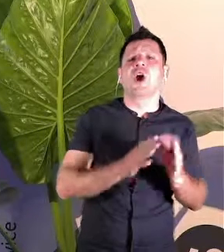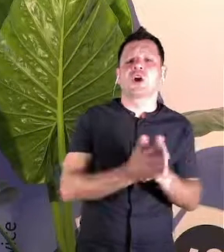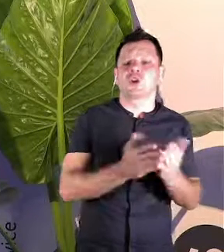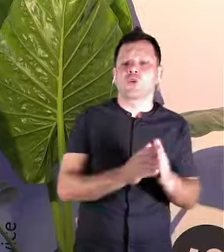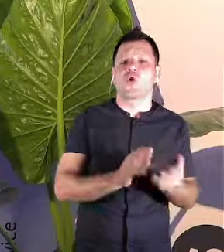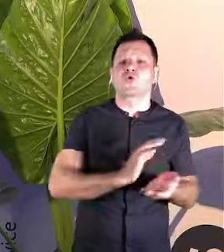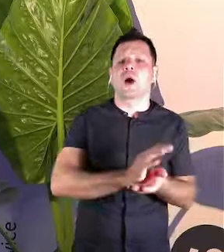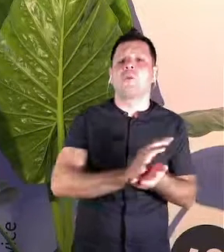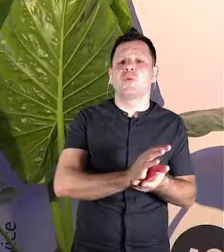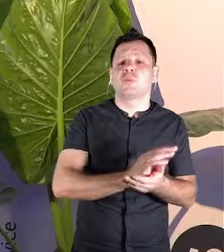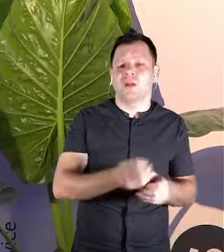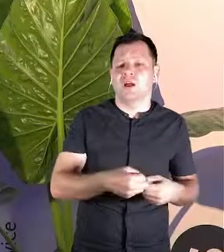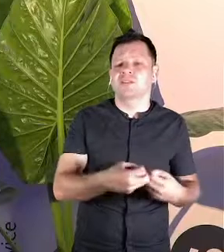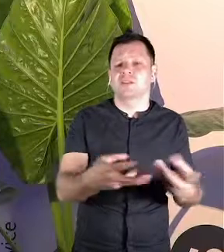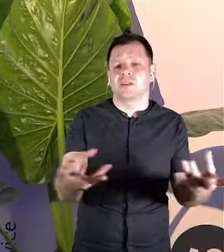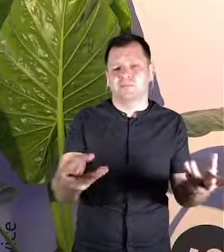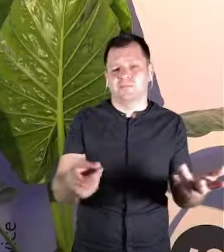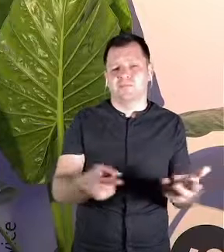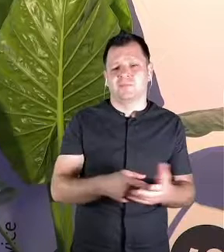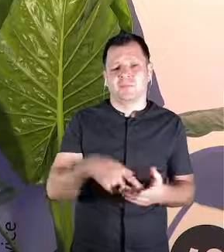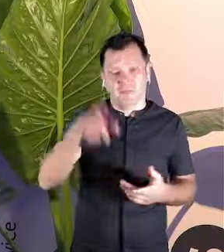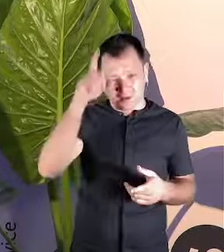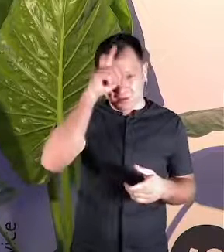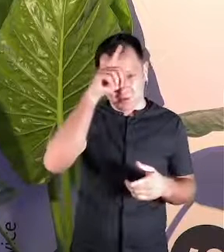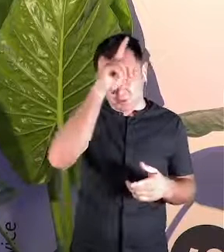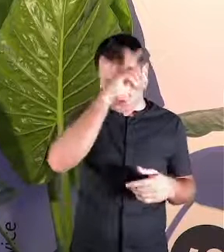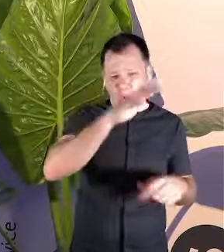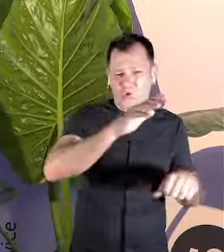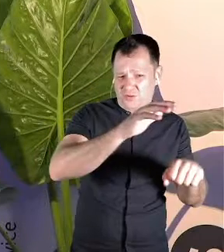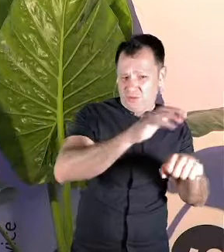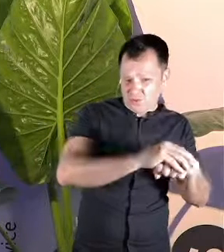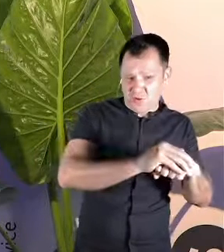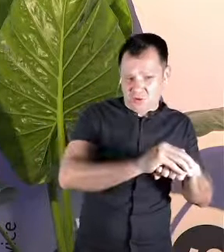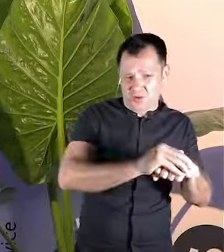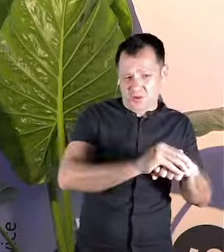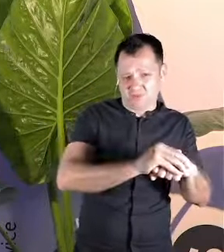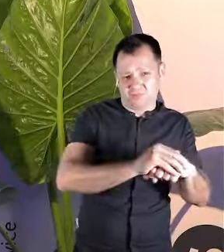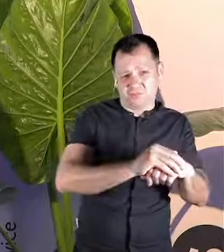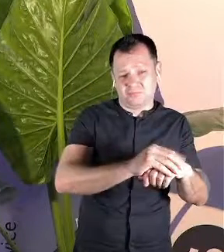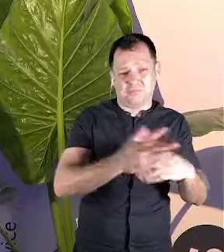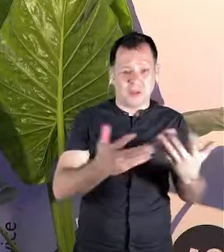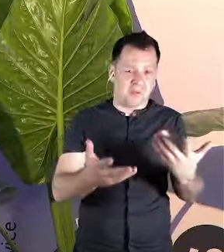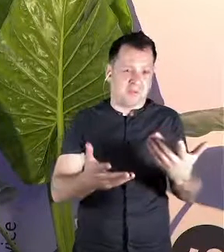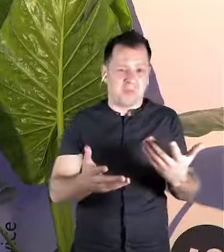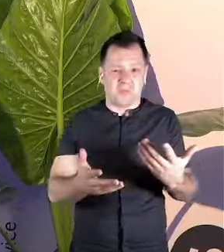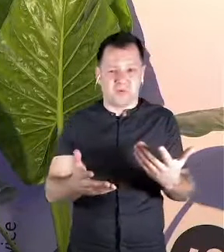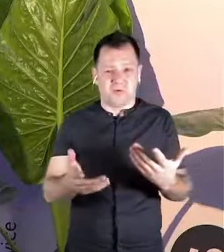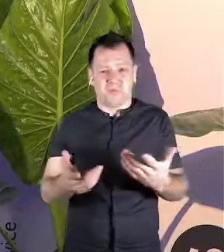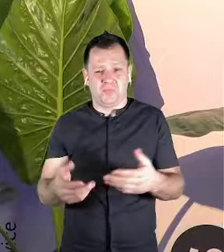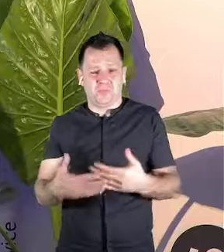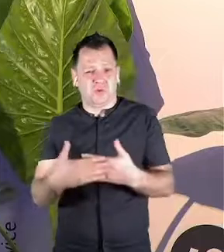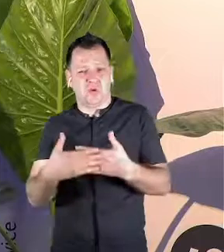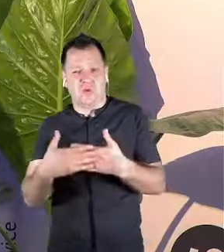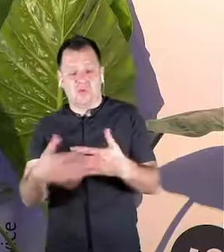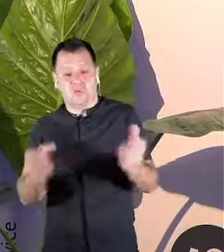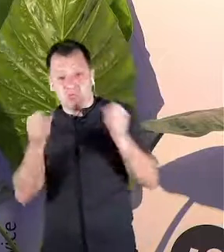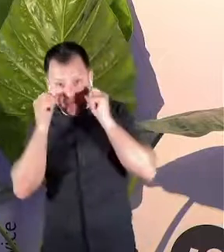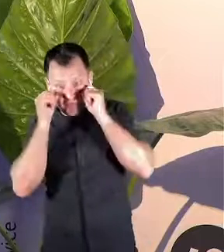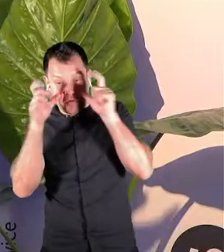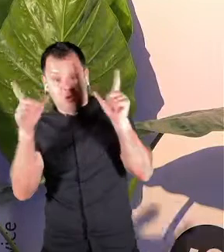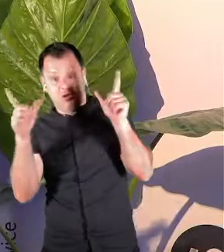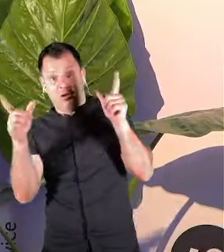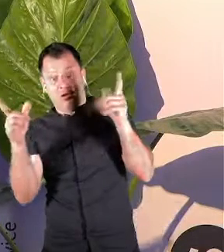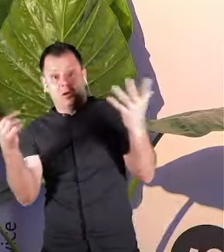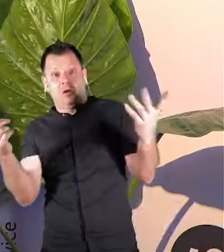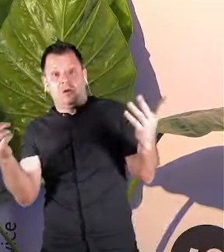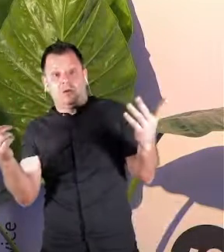people agreeing with you, or suddenly opening their eyes widely and thanking you for writing about it, or they were